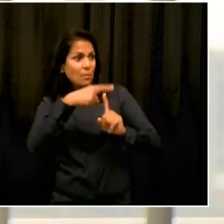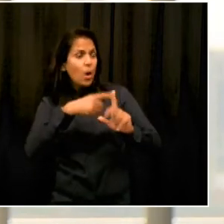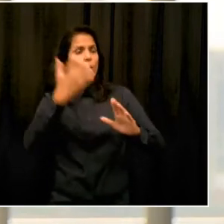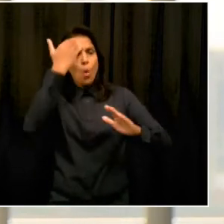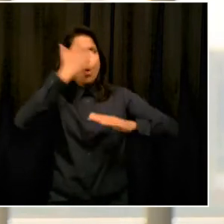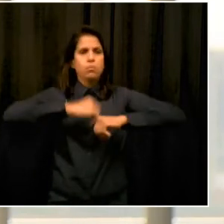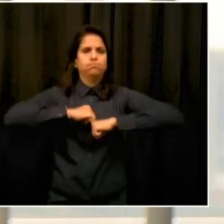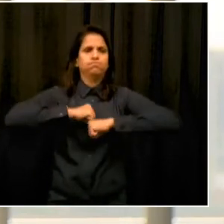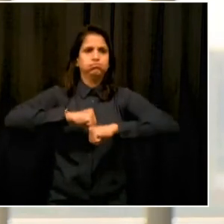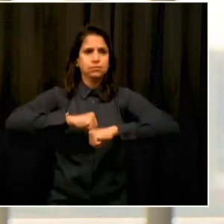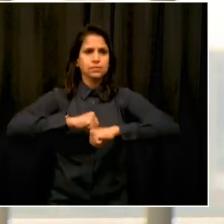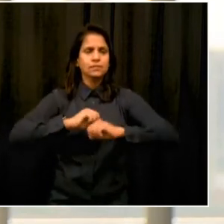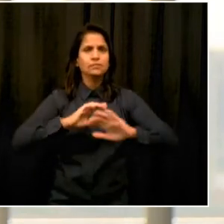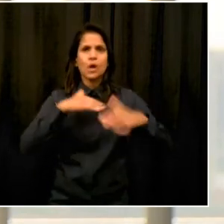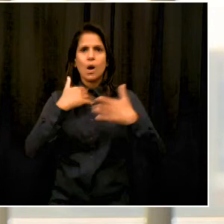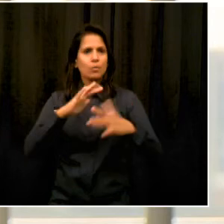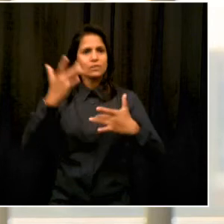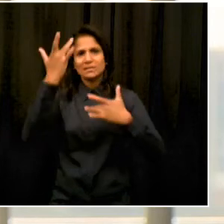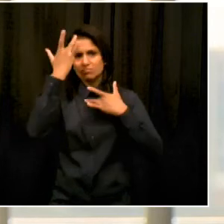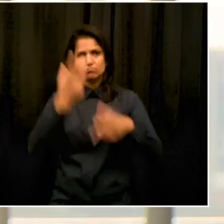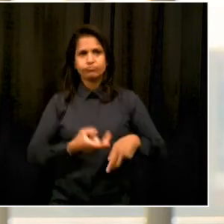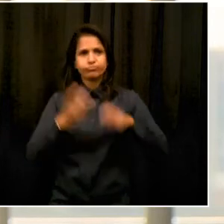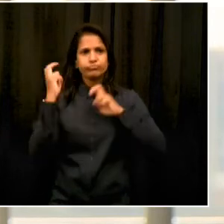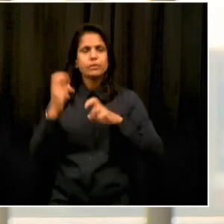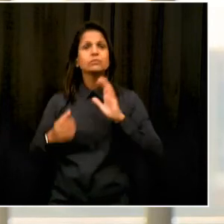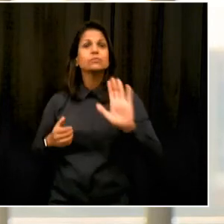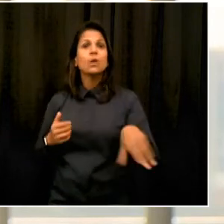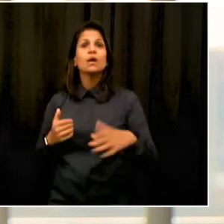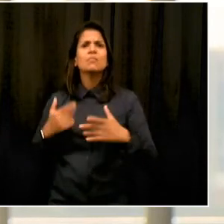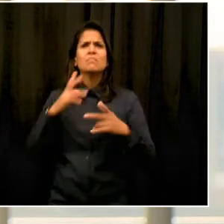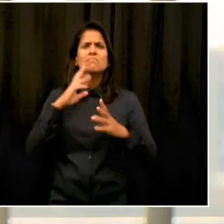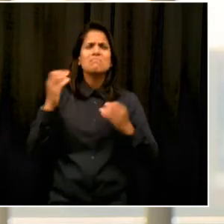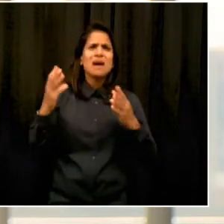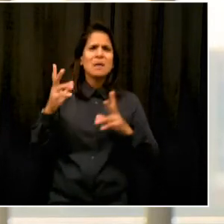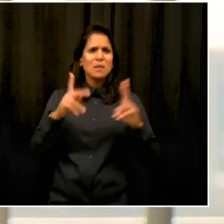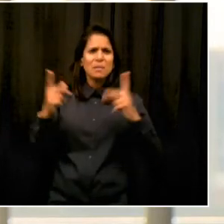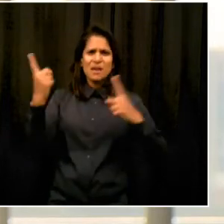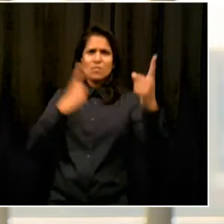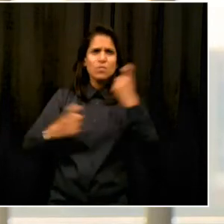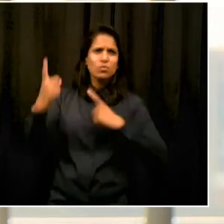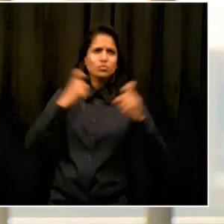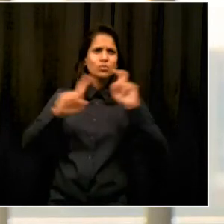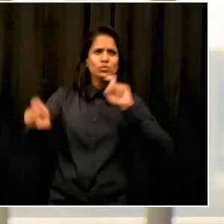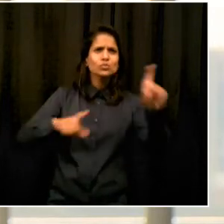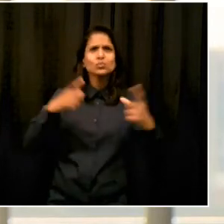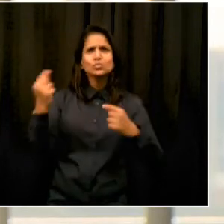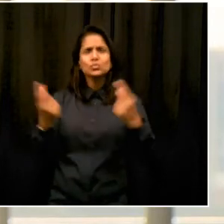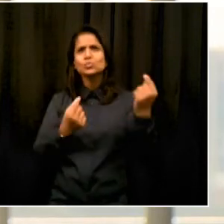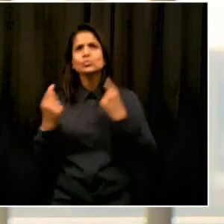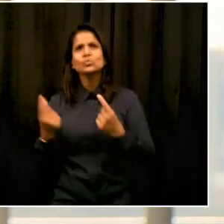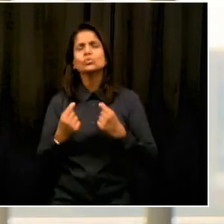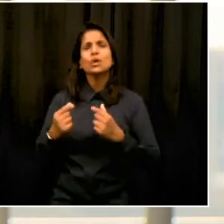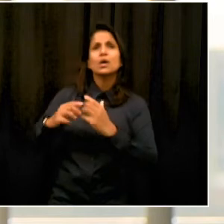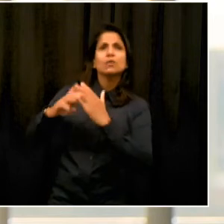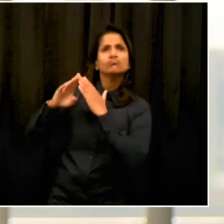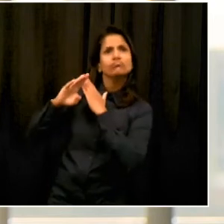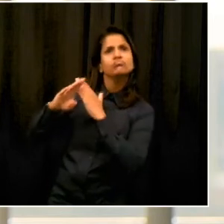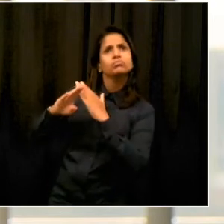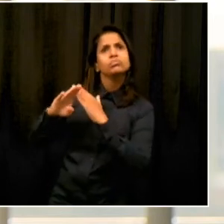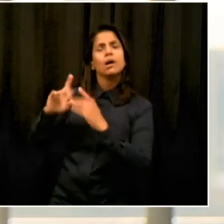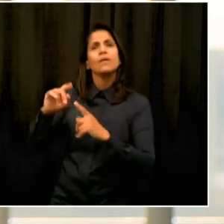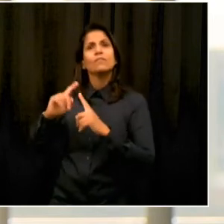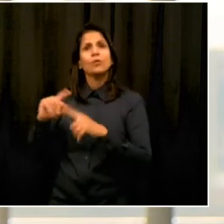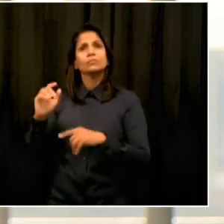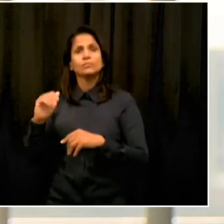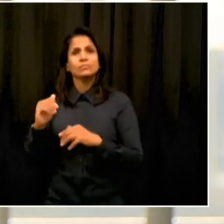that equity is not just a word we use, but something that actually means something to the daily health of people? So New York City is